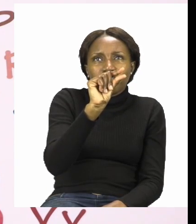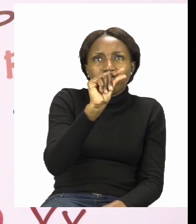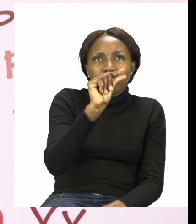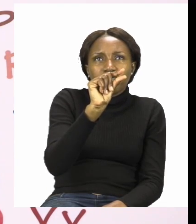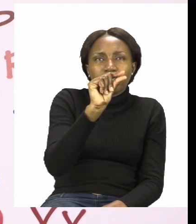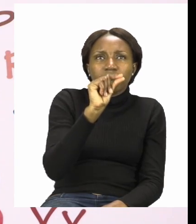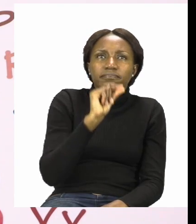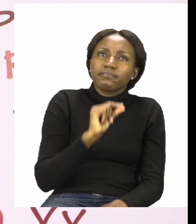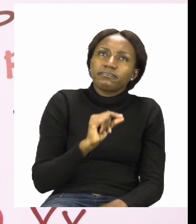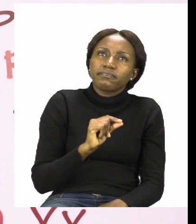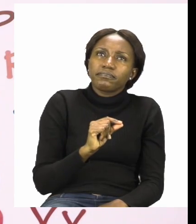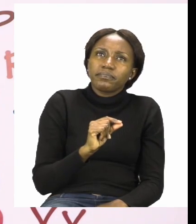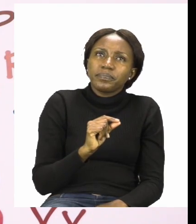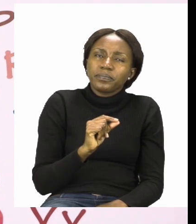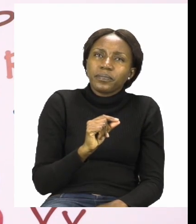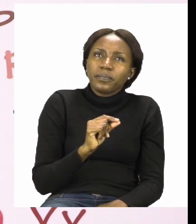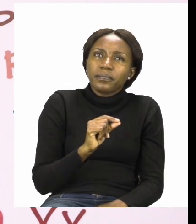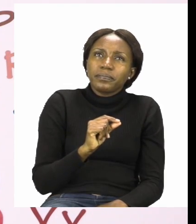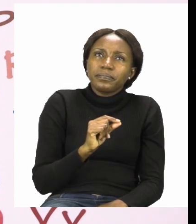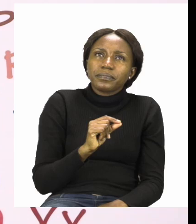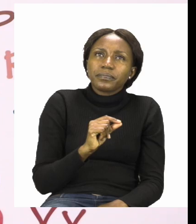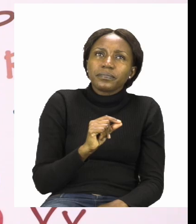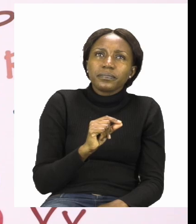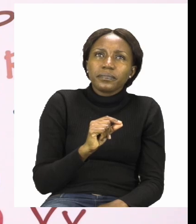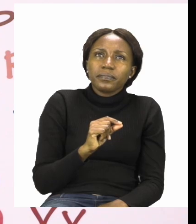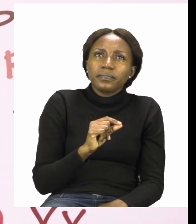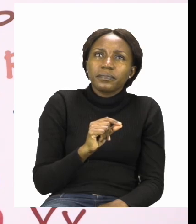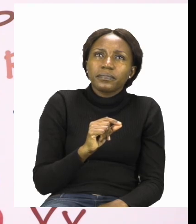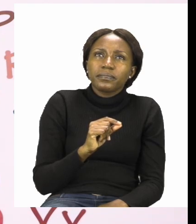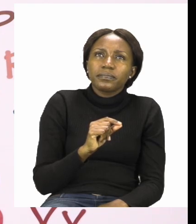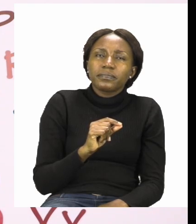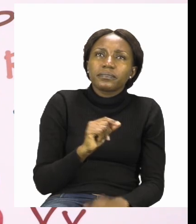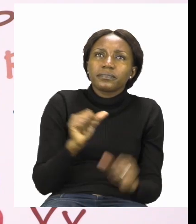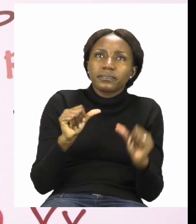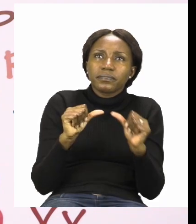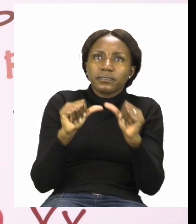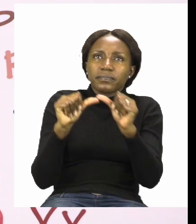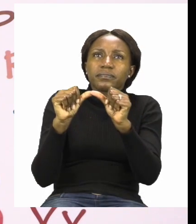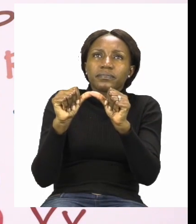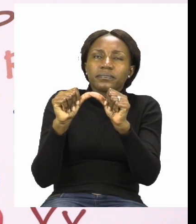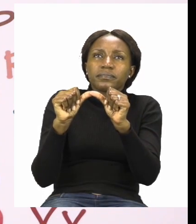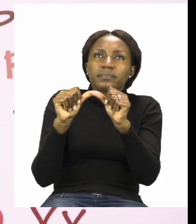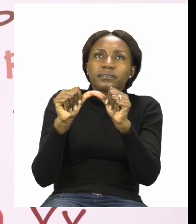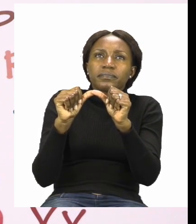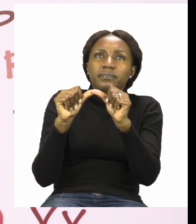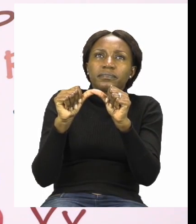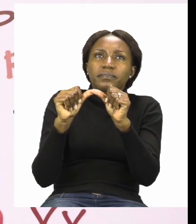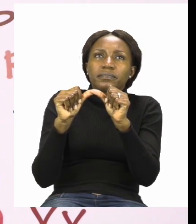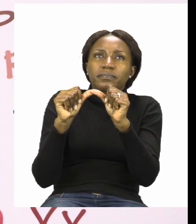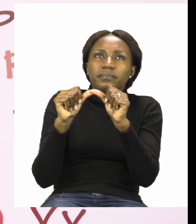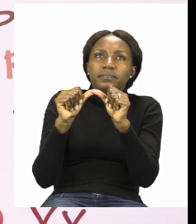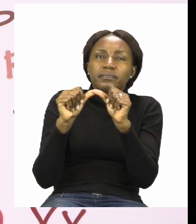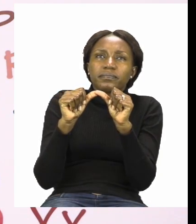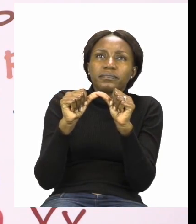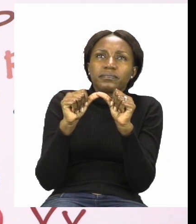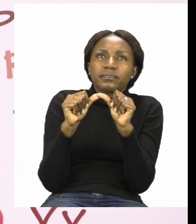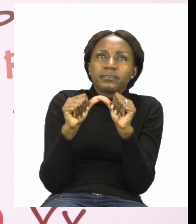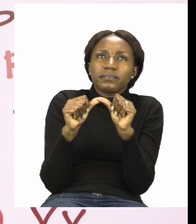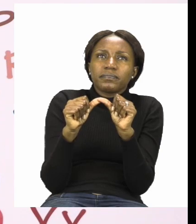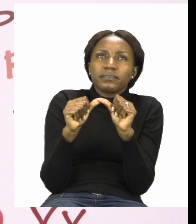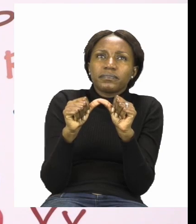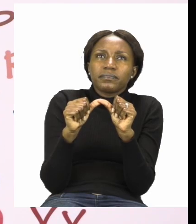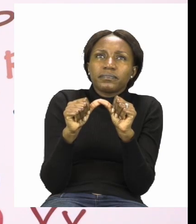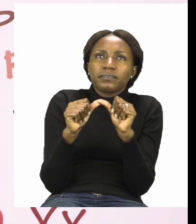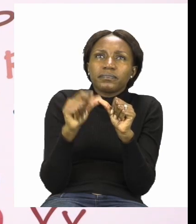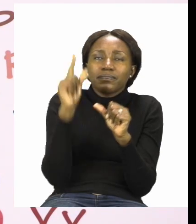number. Now we are going to go to the other part of the exercise, where it says now that we are going to